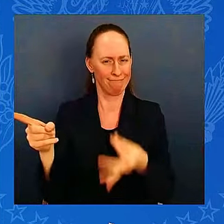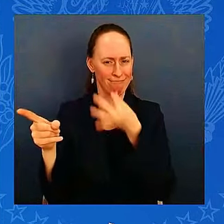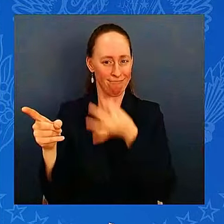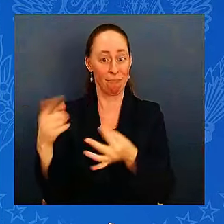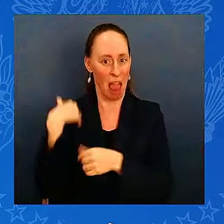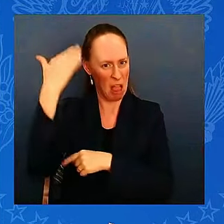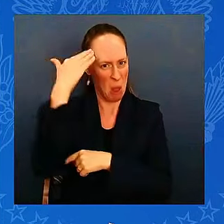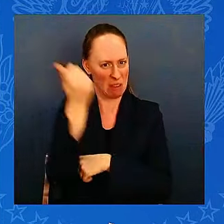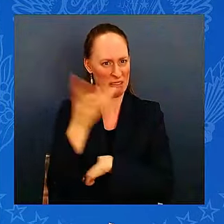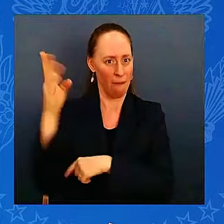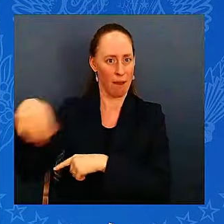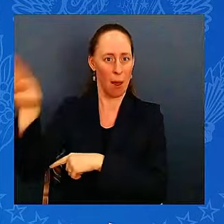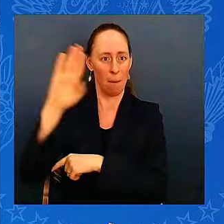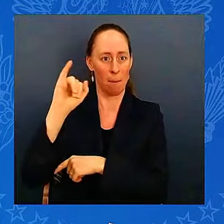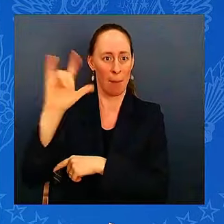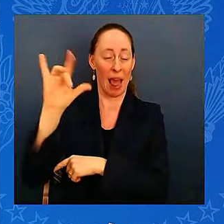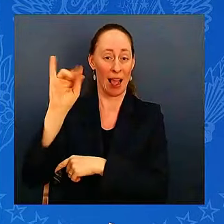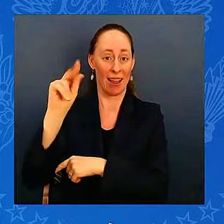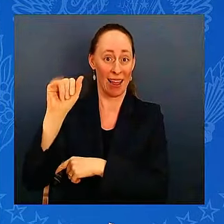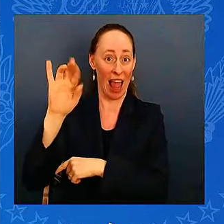Biblically, if you really want to know.